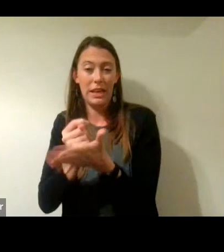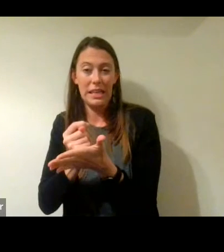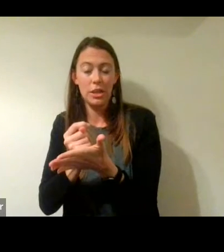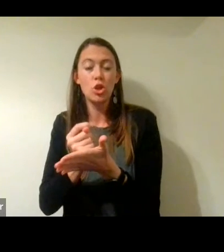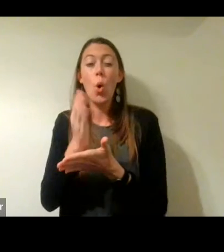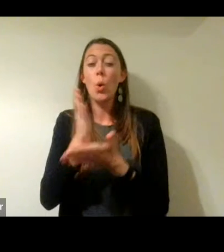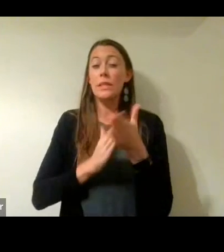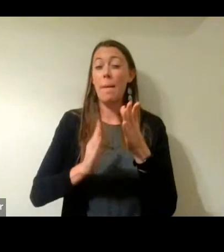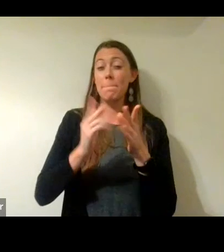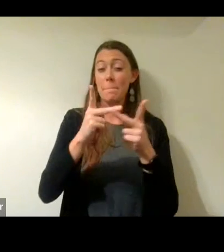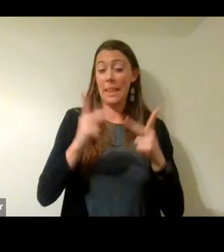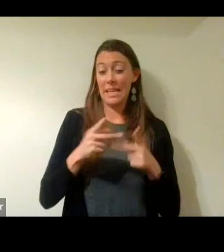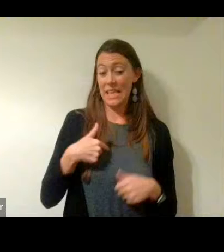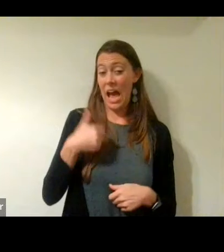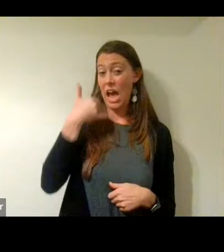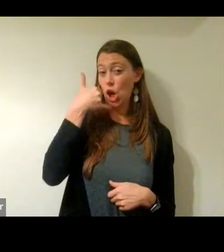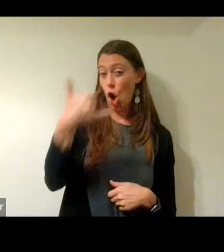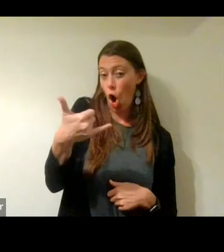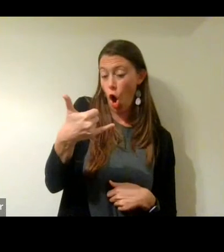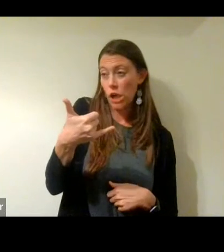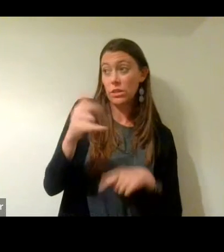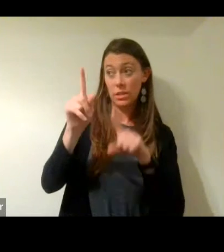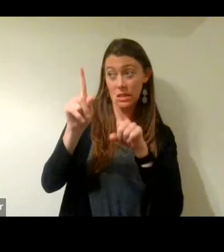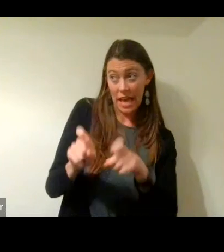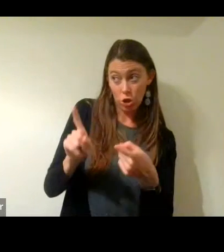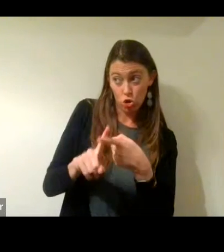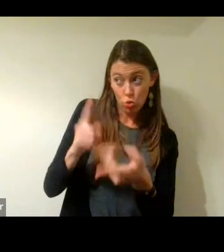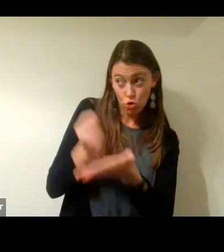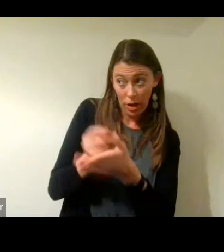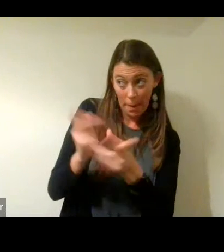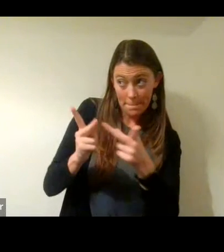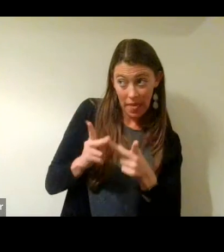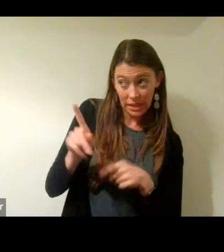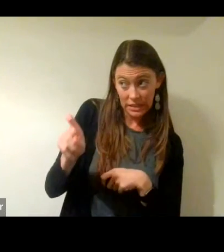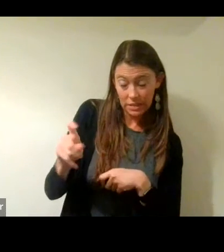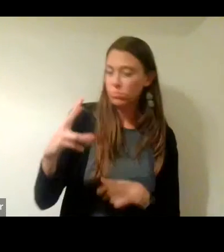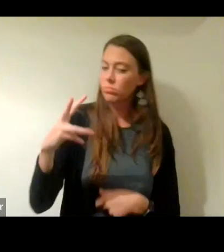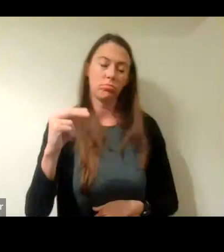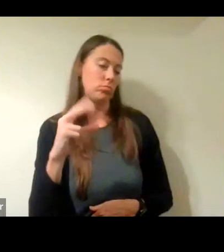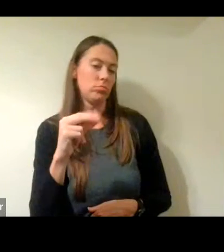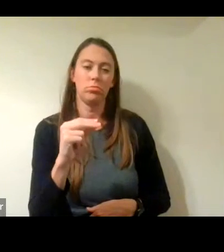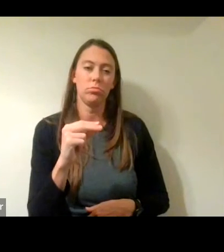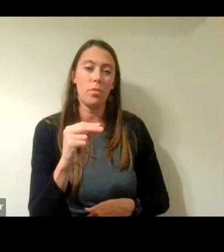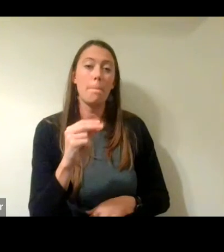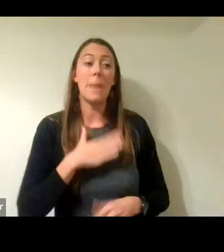were actually not test to treat sites. So I would like to just call that out